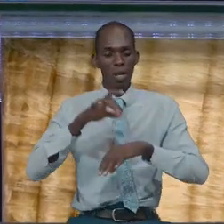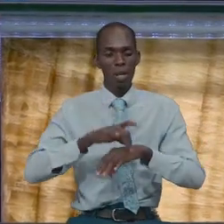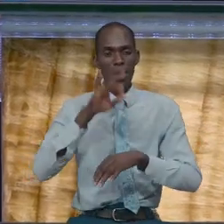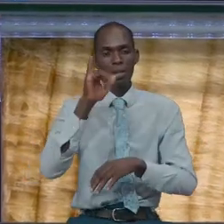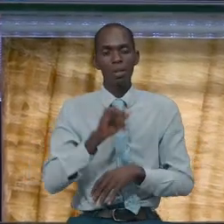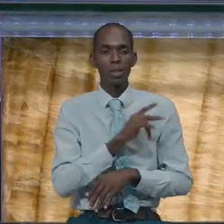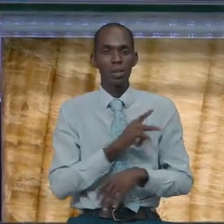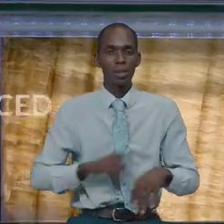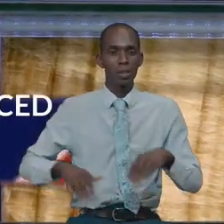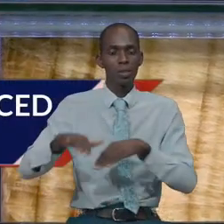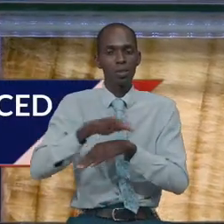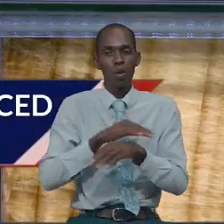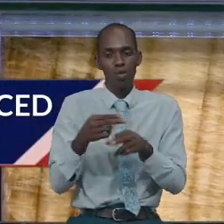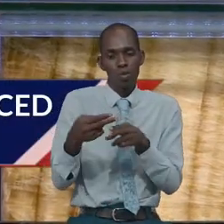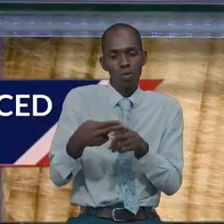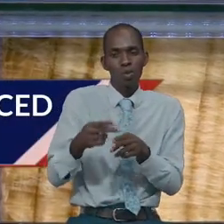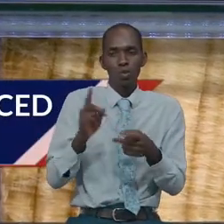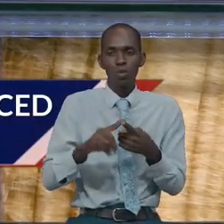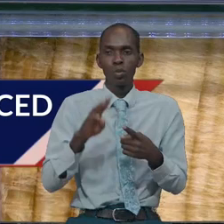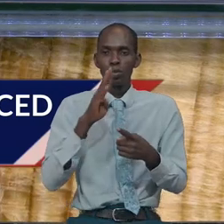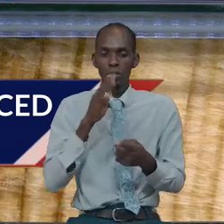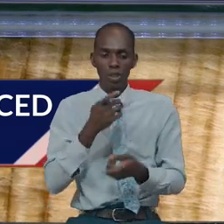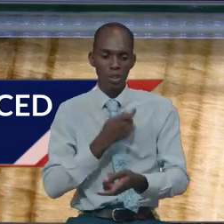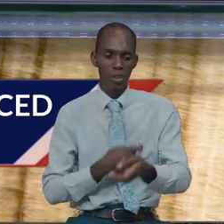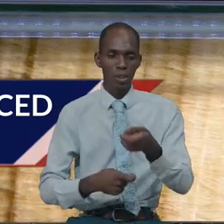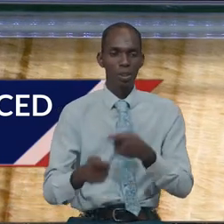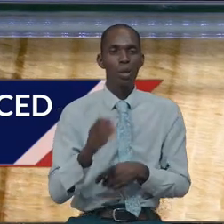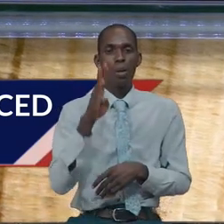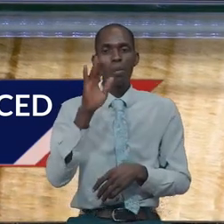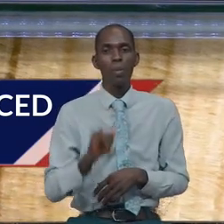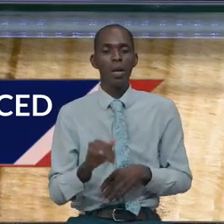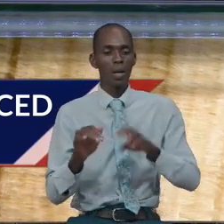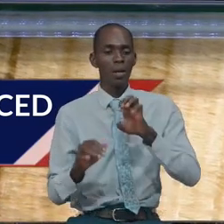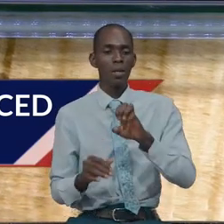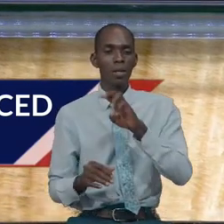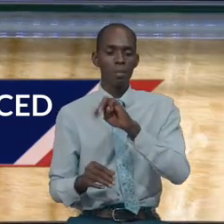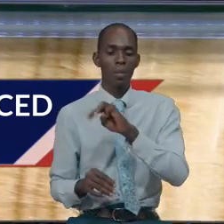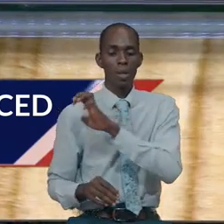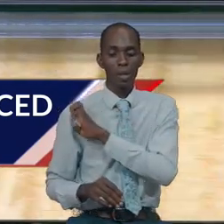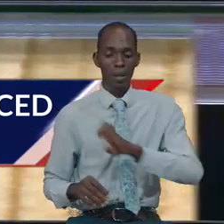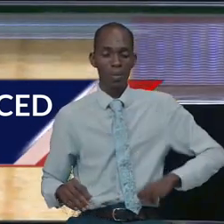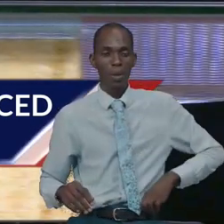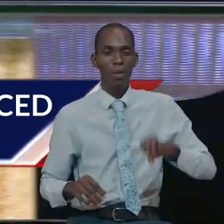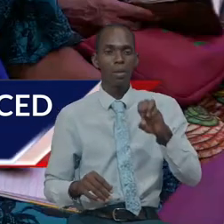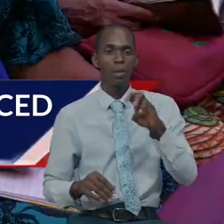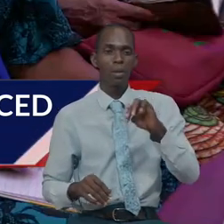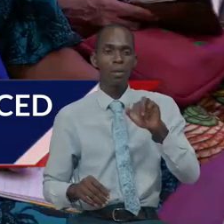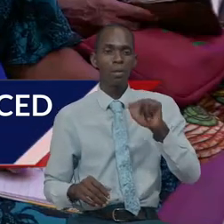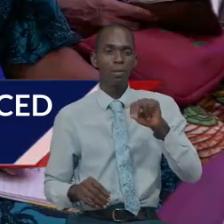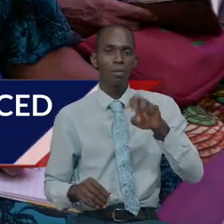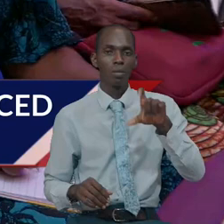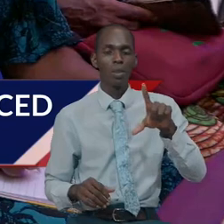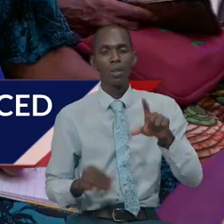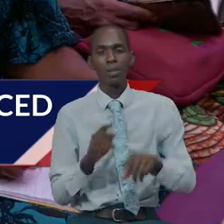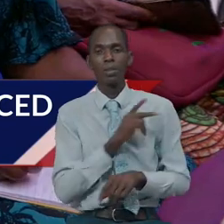kingdoms soon to be displaced by Emmanuel's kingdom. Three things we're looking at in the